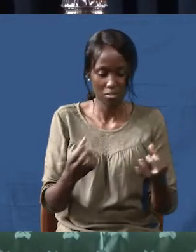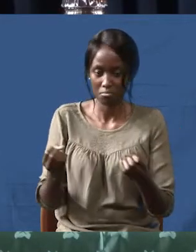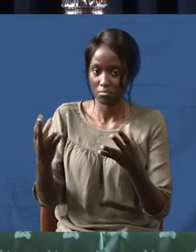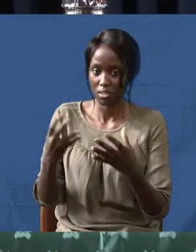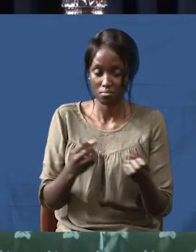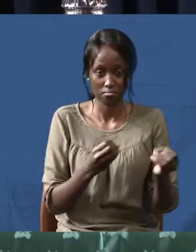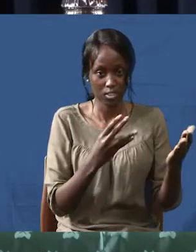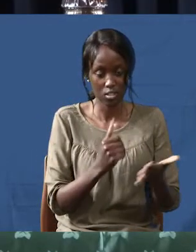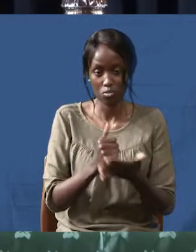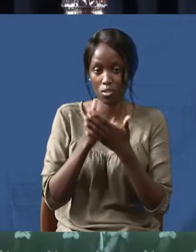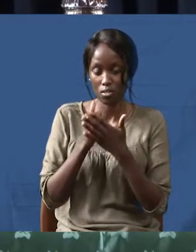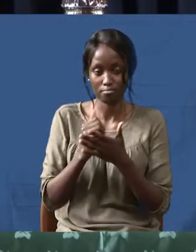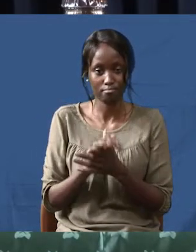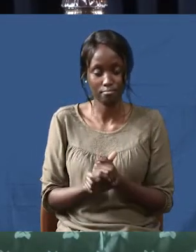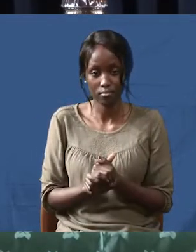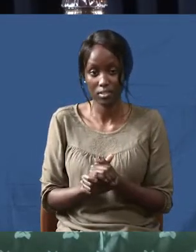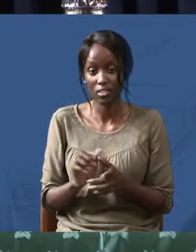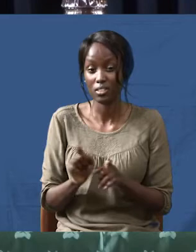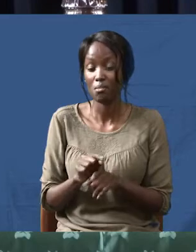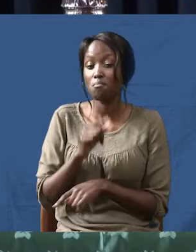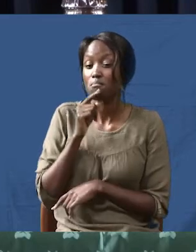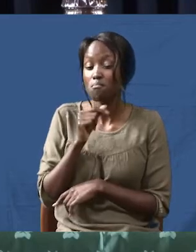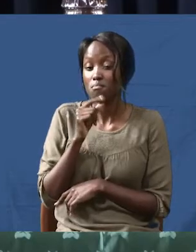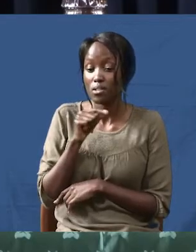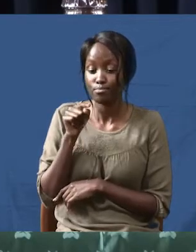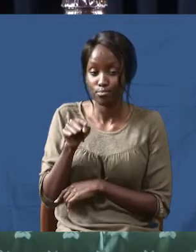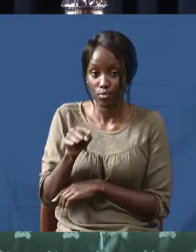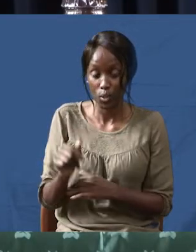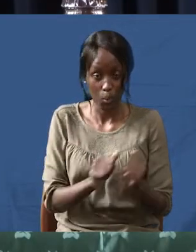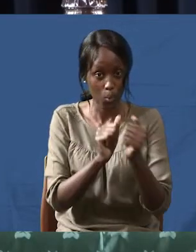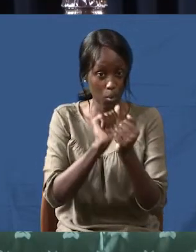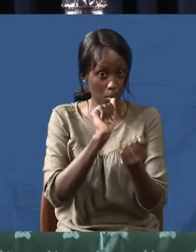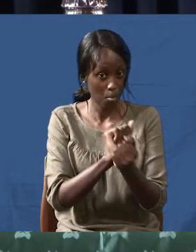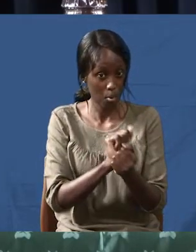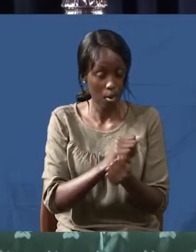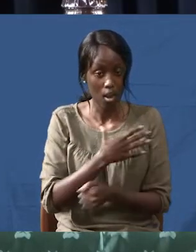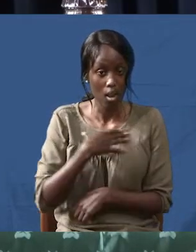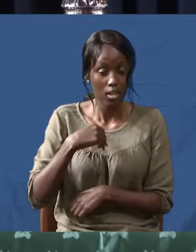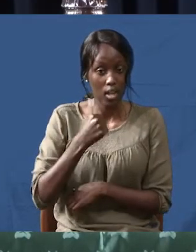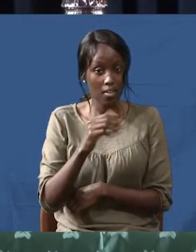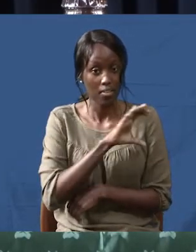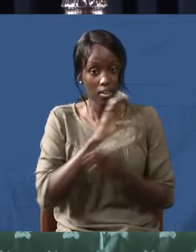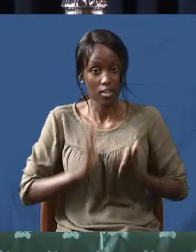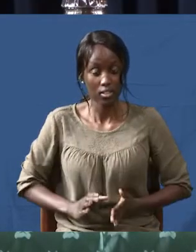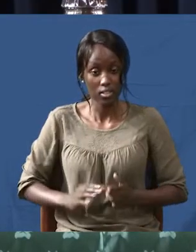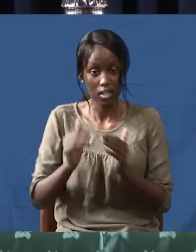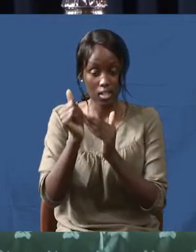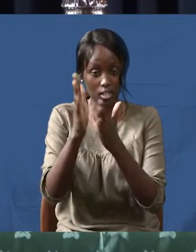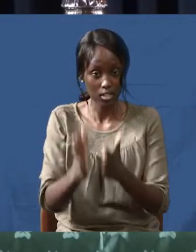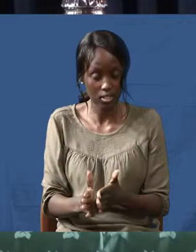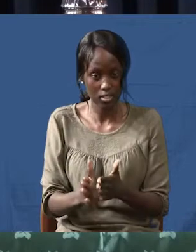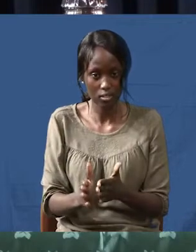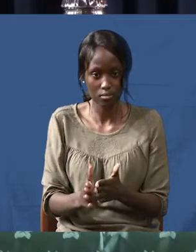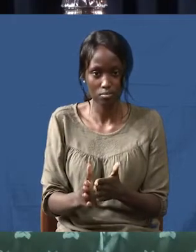faith. He, along with Paul and other Christian leaders of his time,